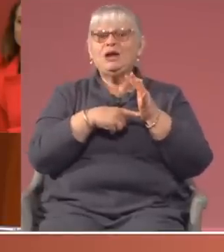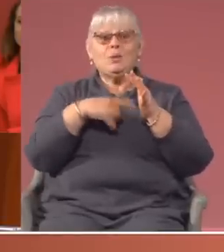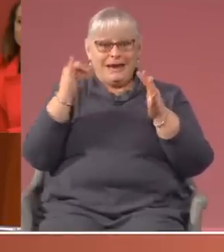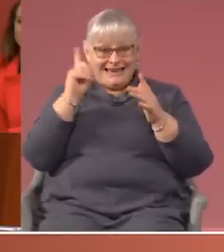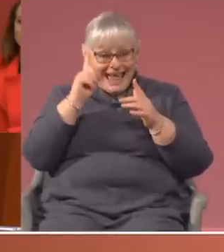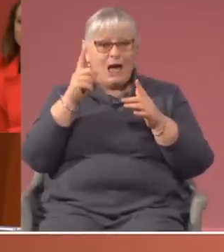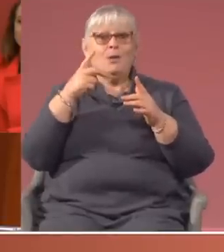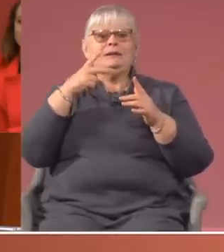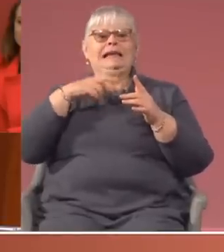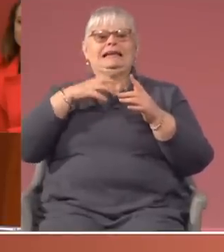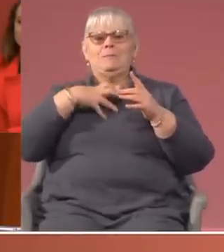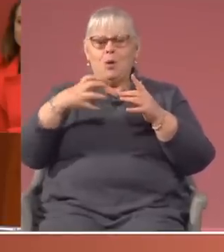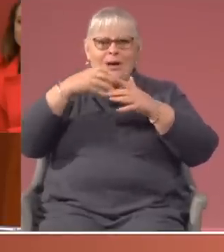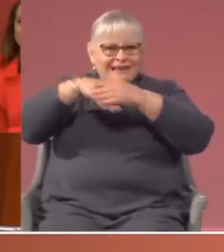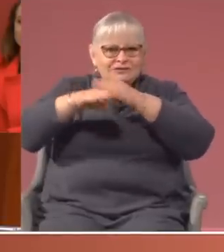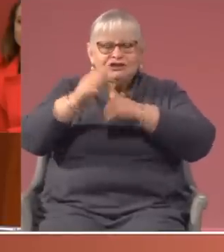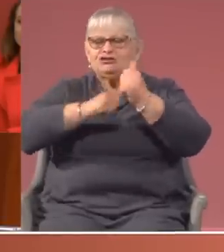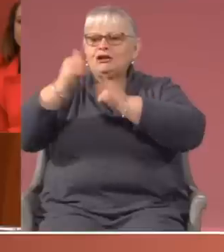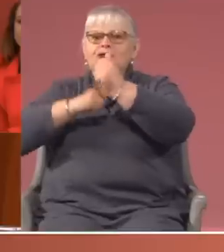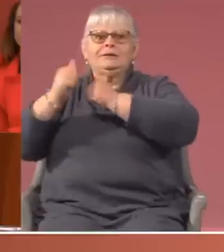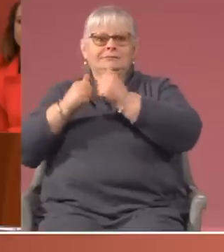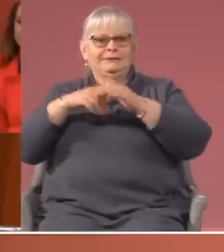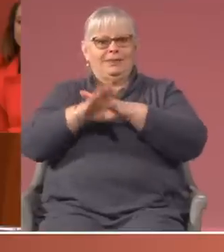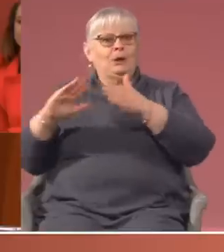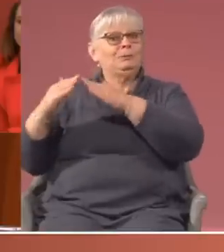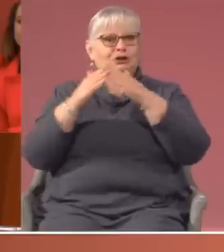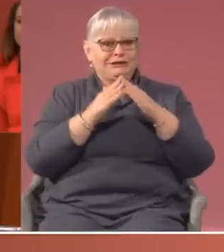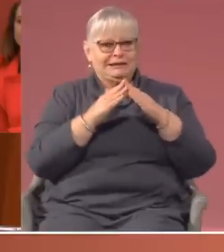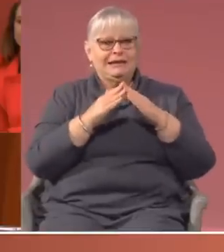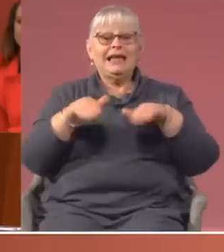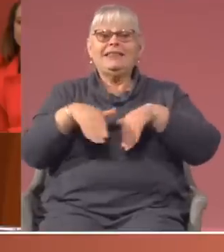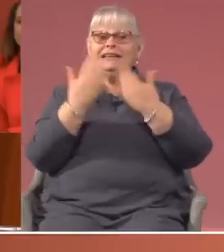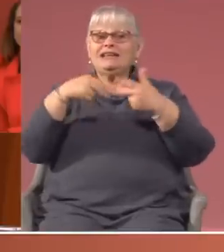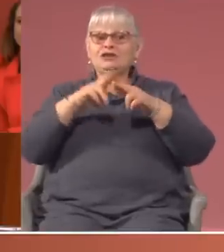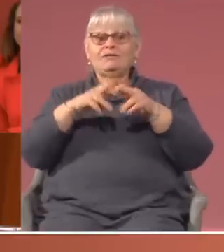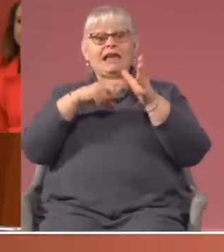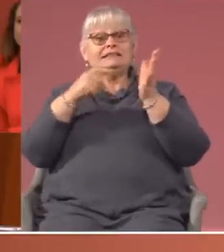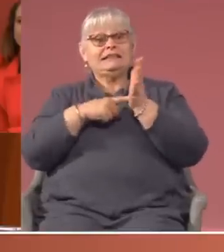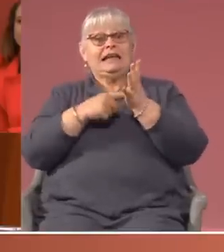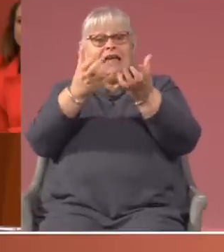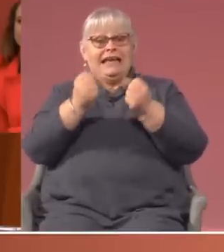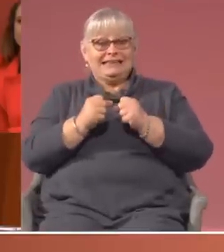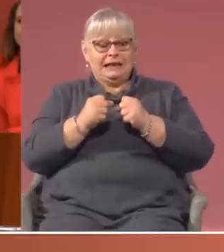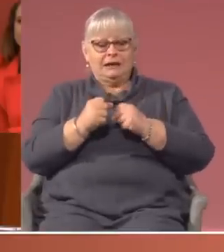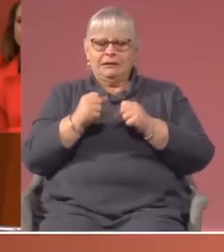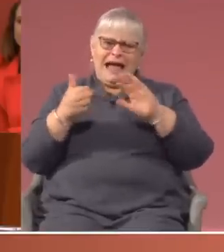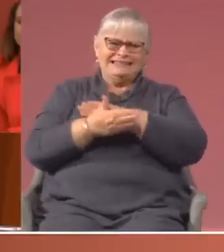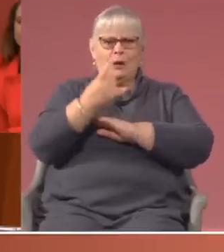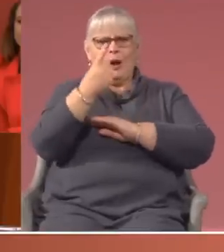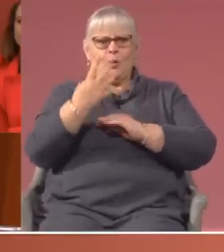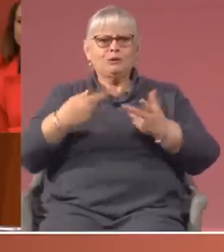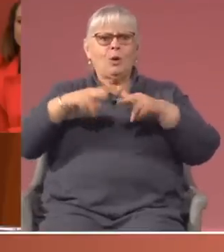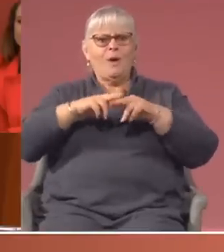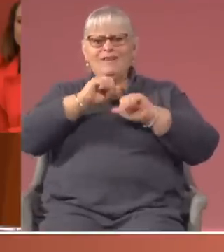needed infrastructure, including community infrastructure. The days of the ACT getting less than a quarter of our fair share